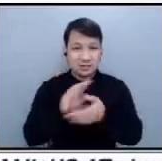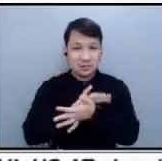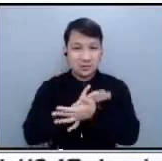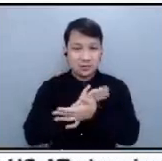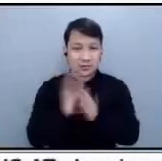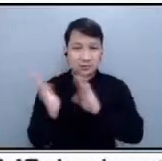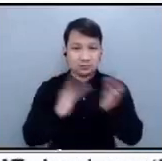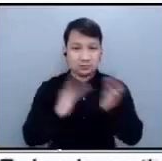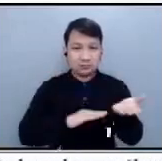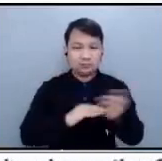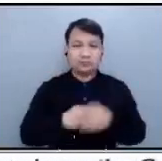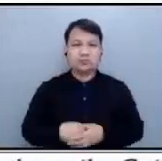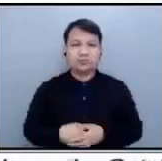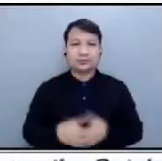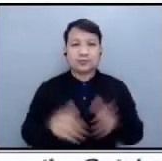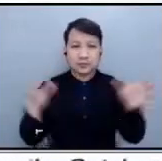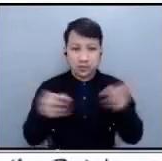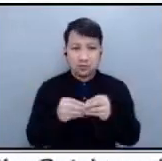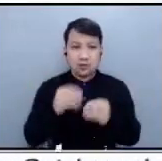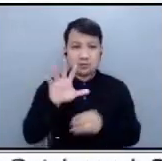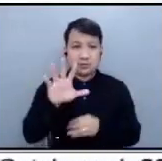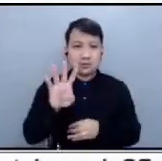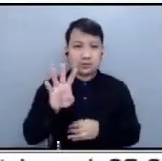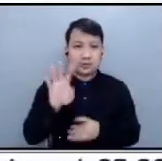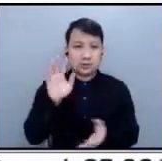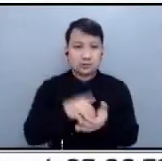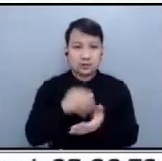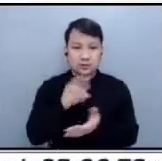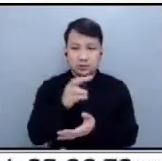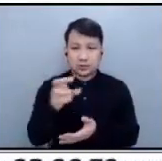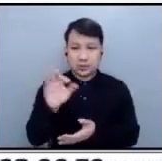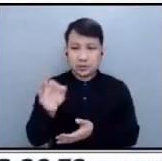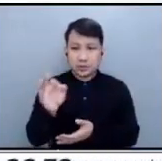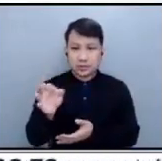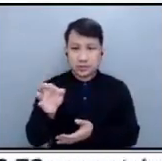fifty four thousand six hundred ninety ang sakovid 19.